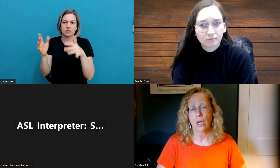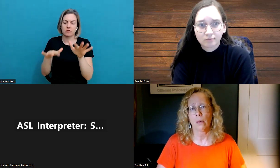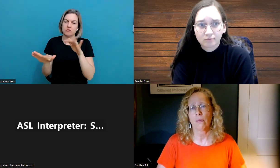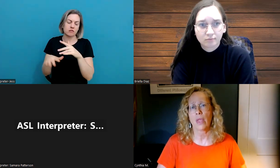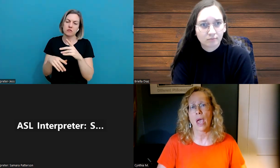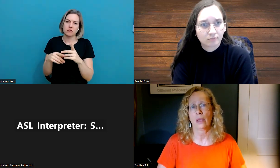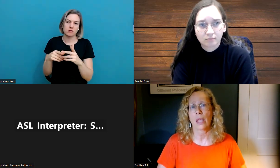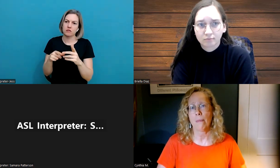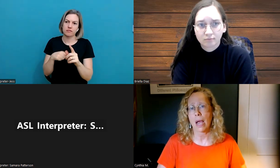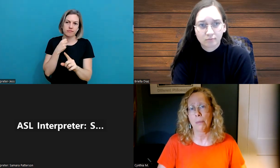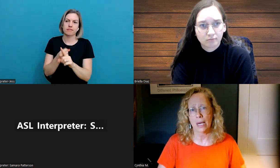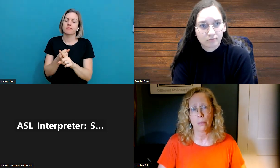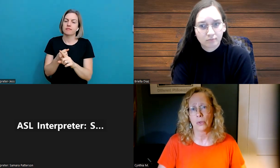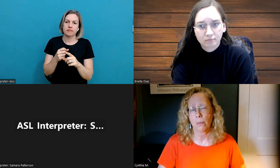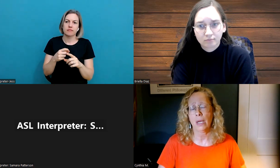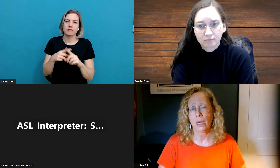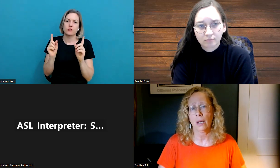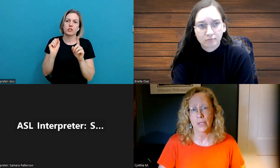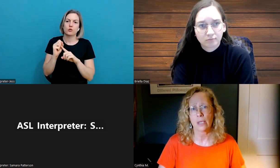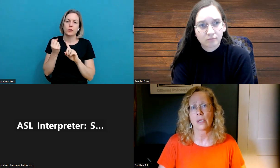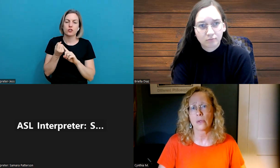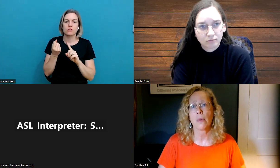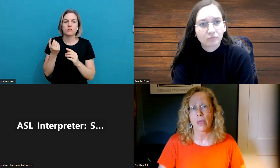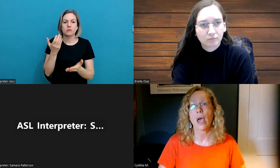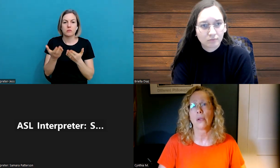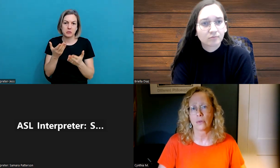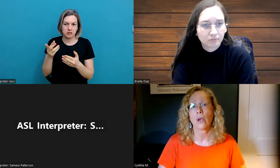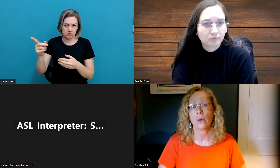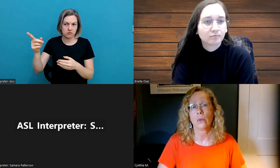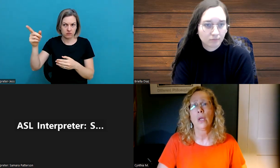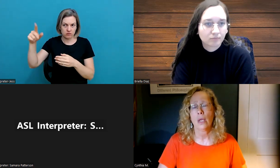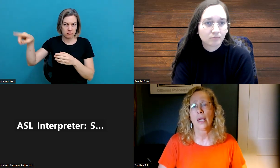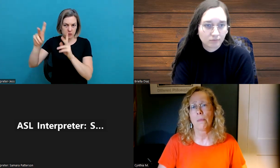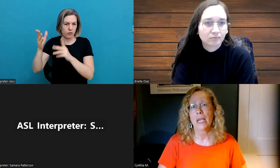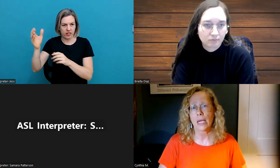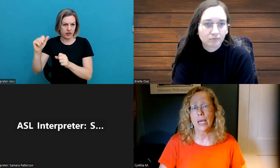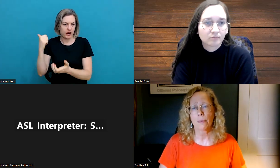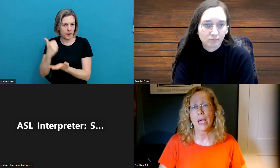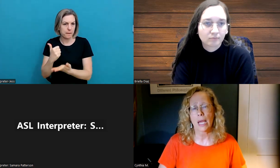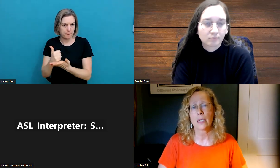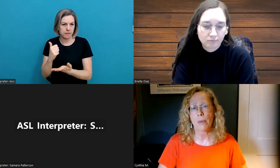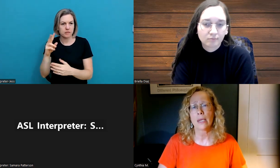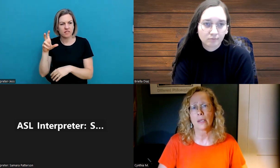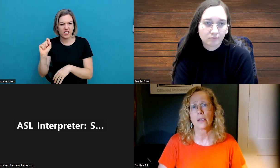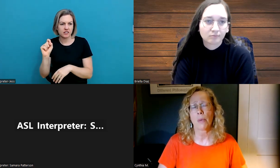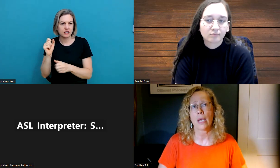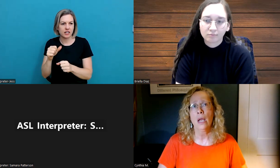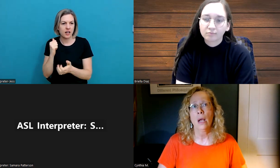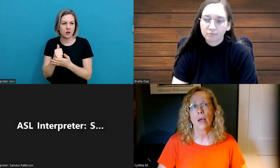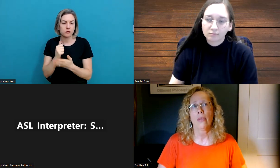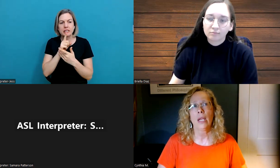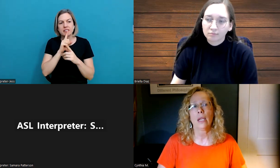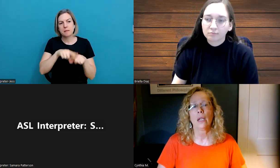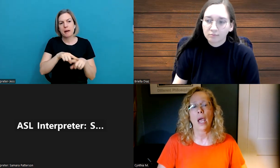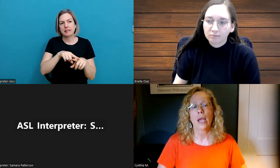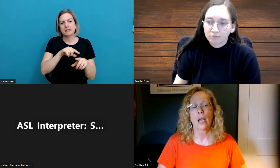situation, that they might be able to be of assistance with that. So it can be a case-by-case basis. But